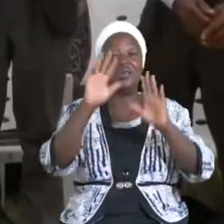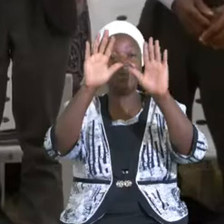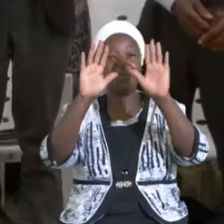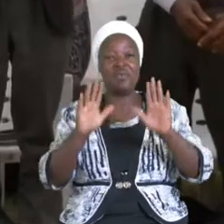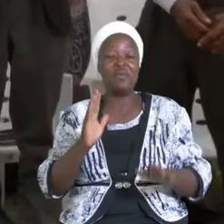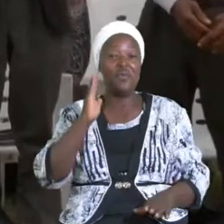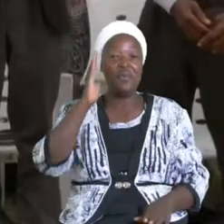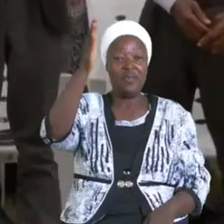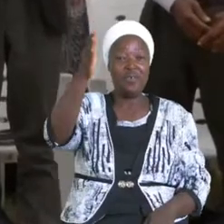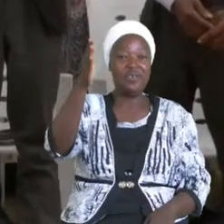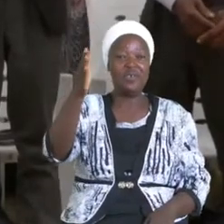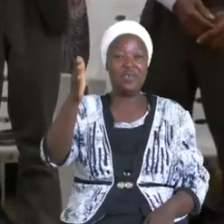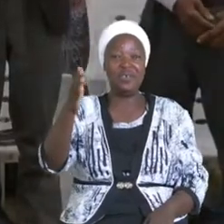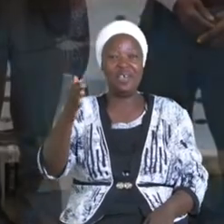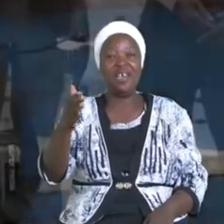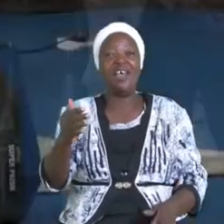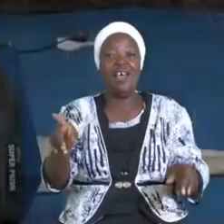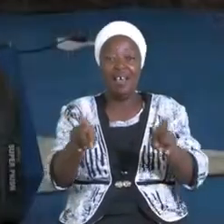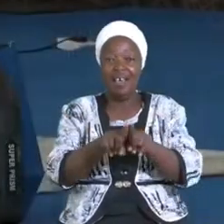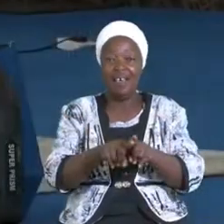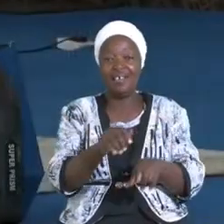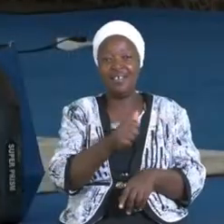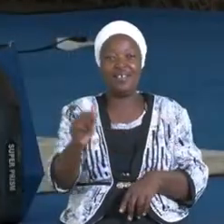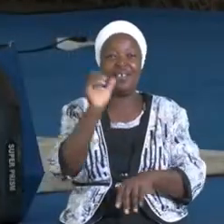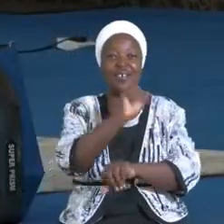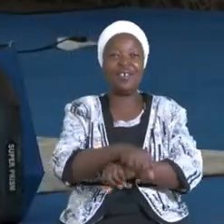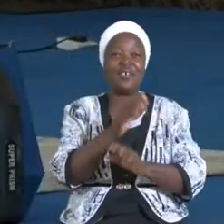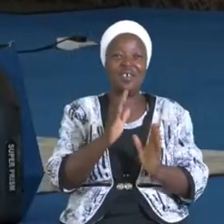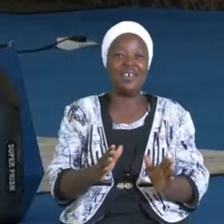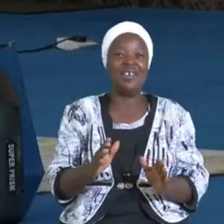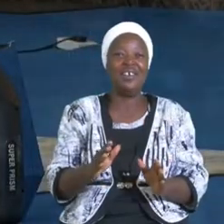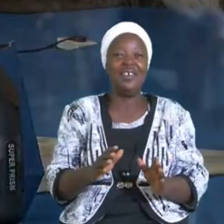as a conqueror. I will conquer.